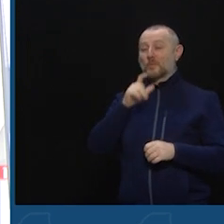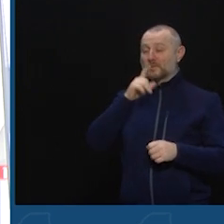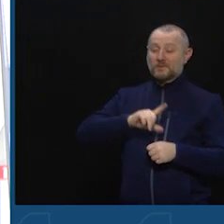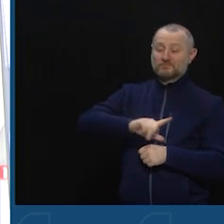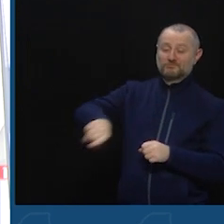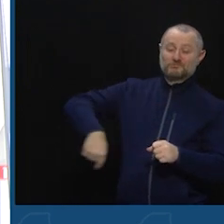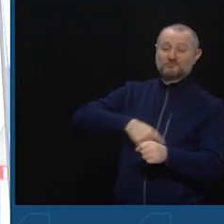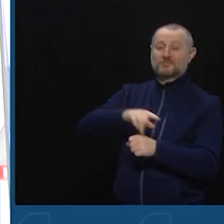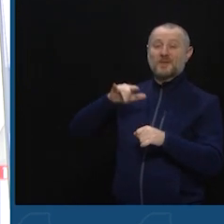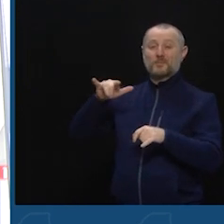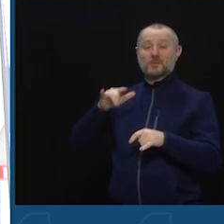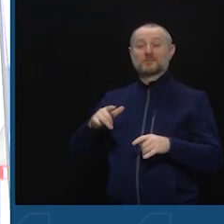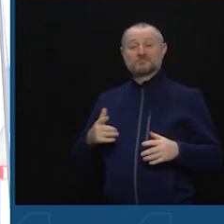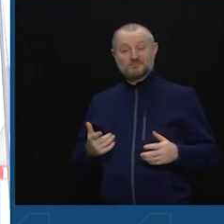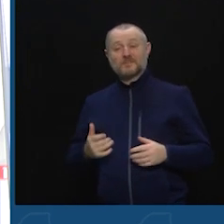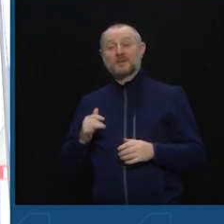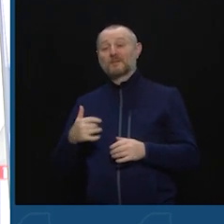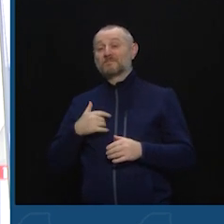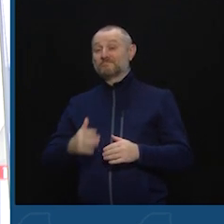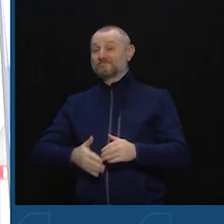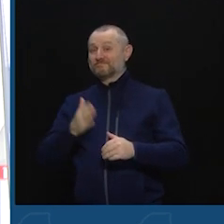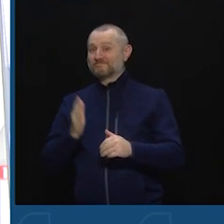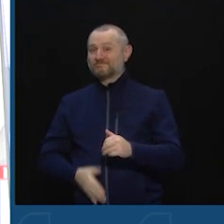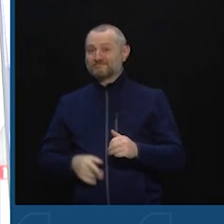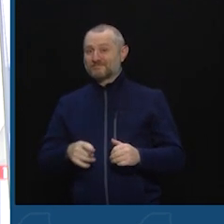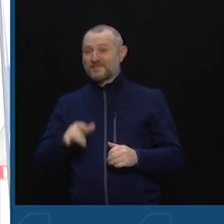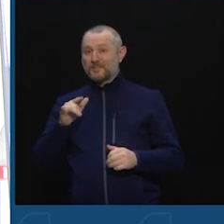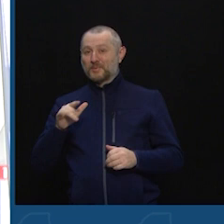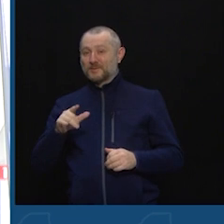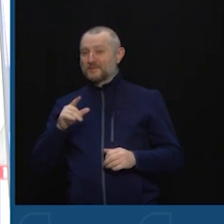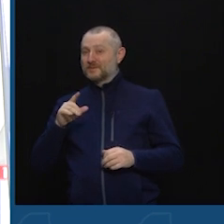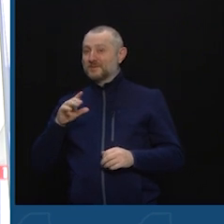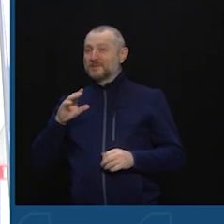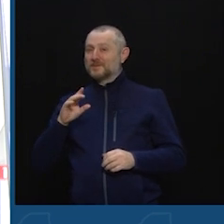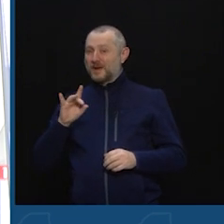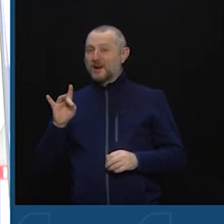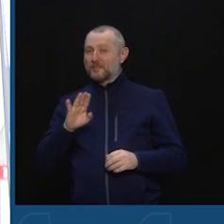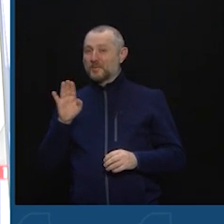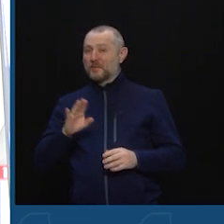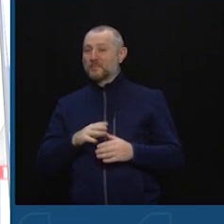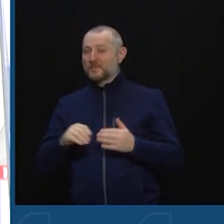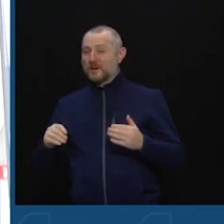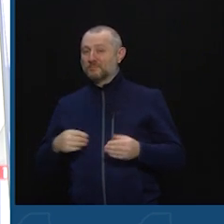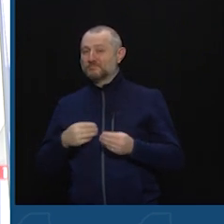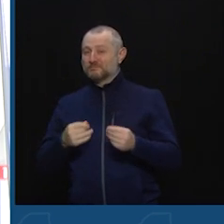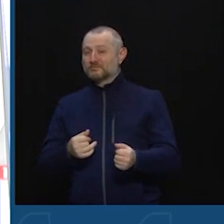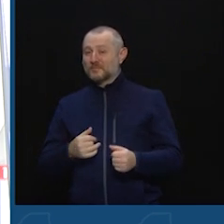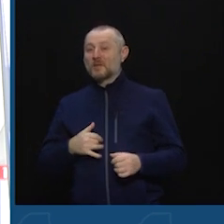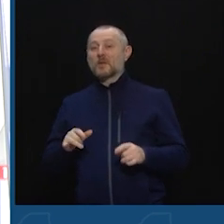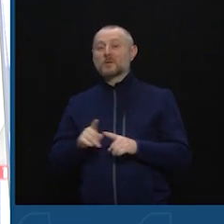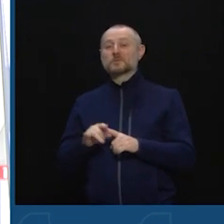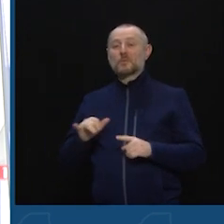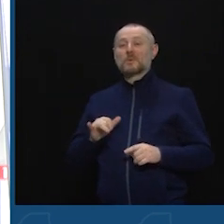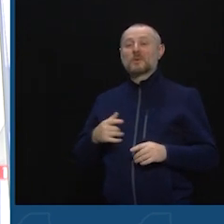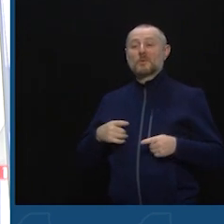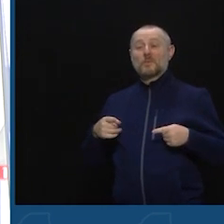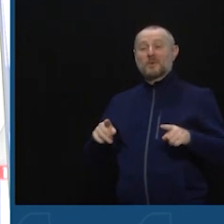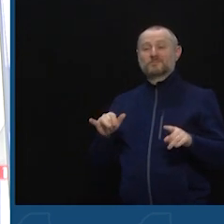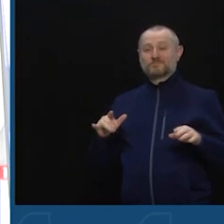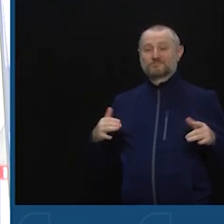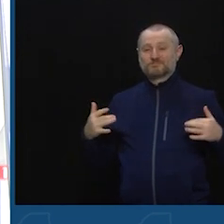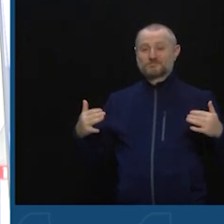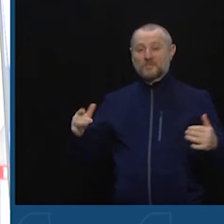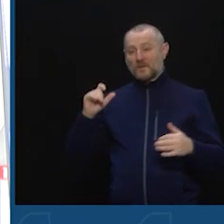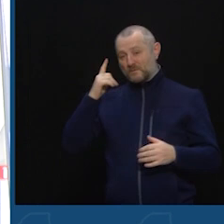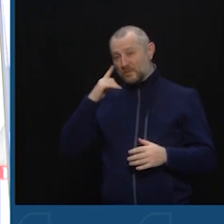as we finish LaGuardia, $8 billion, now we are also working in parallel, Governor,